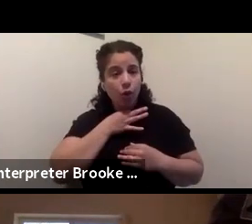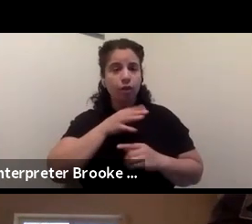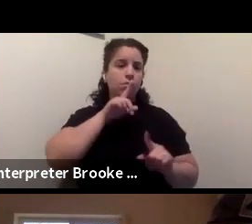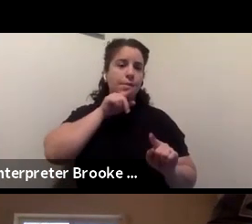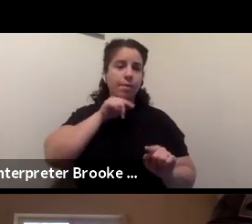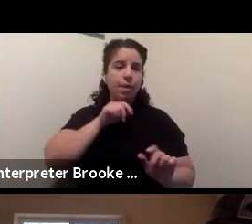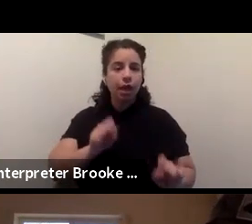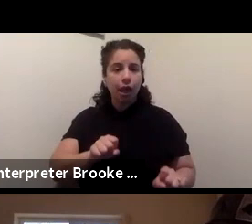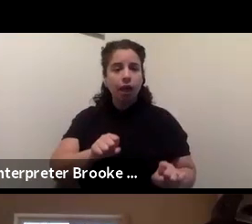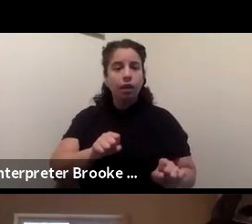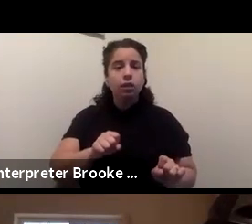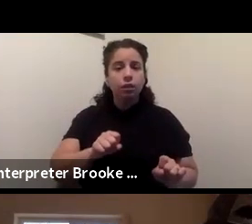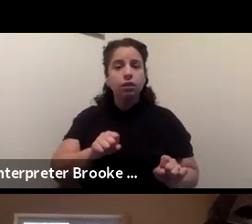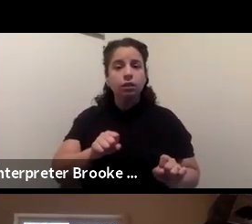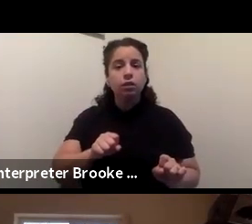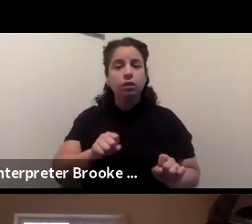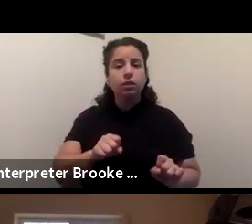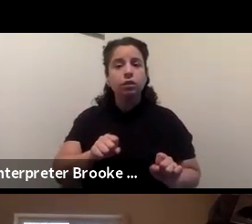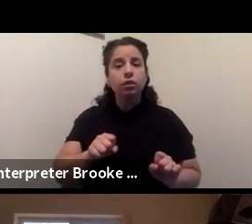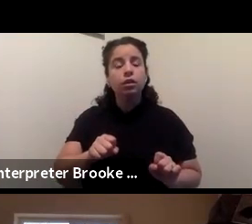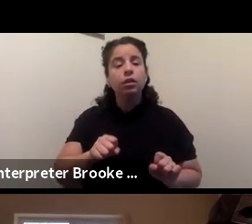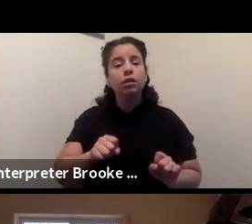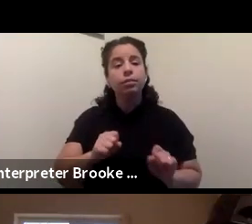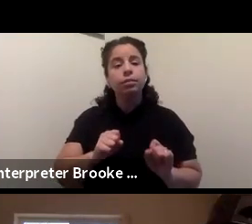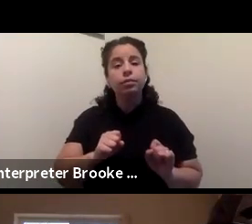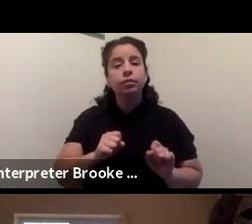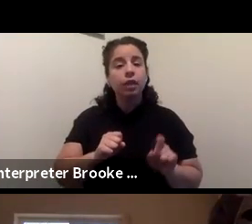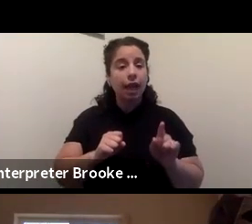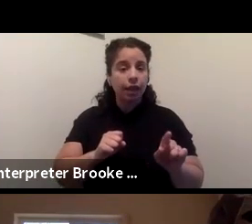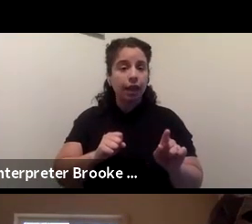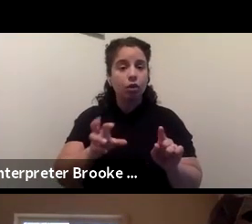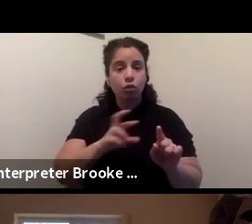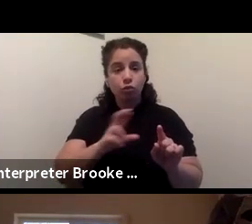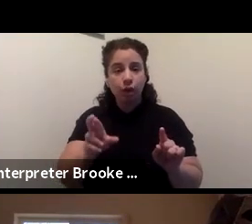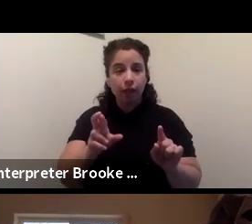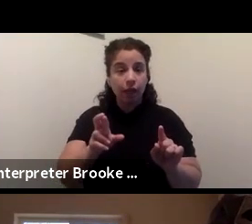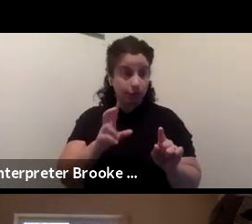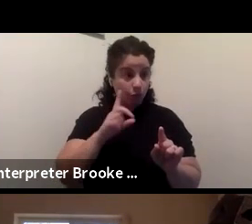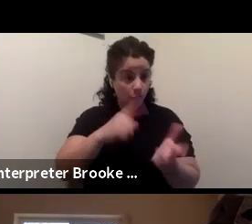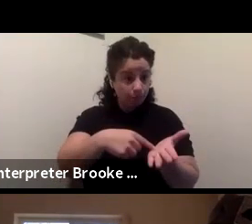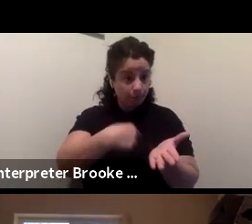and you know, commit the financial resources that they have to have those conversations.